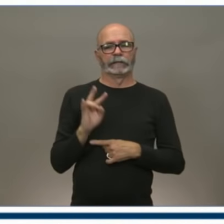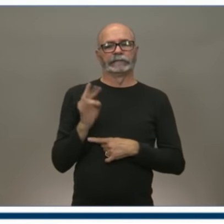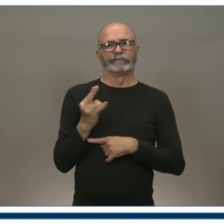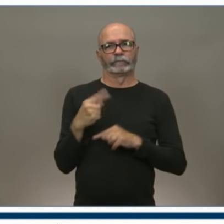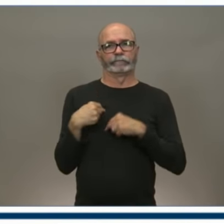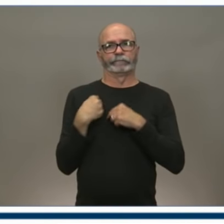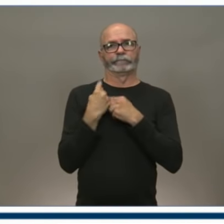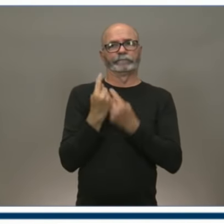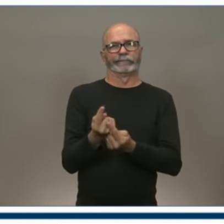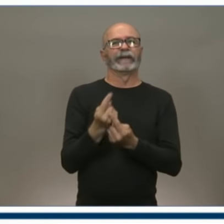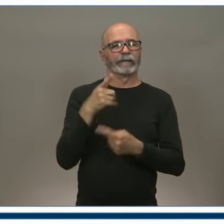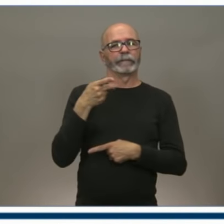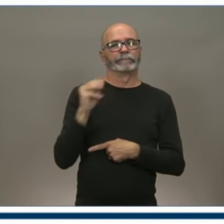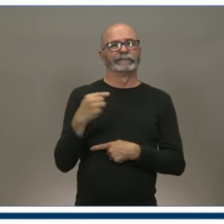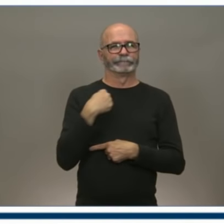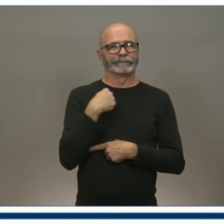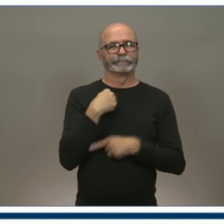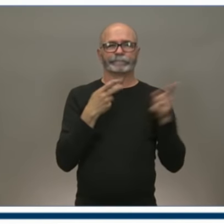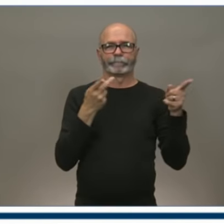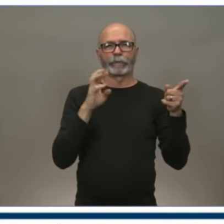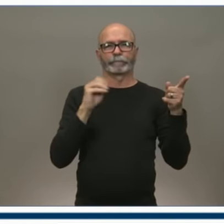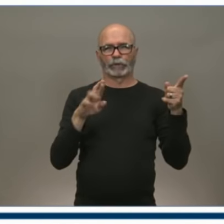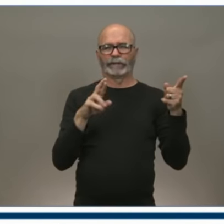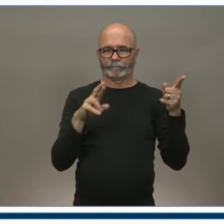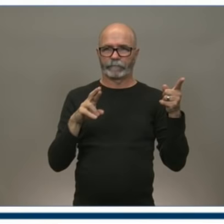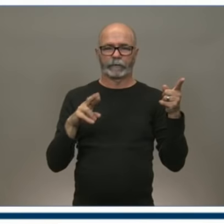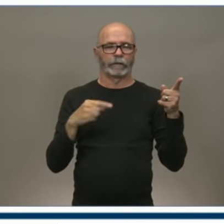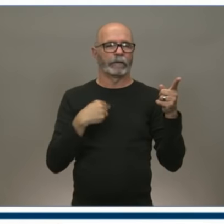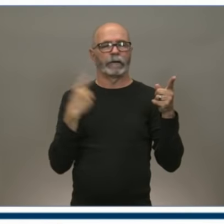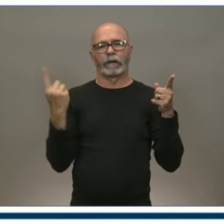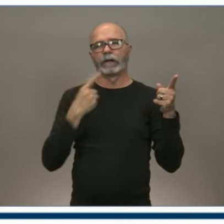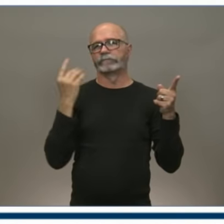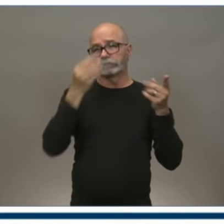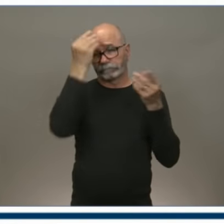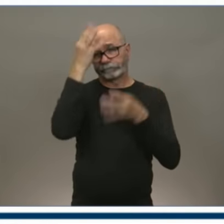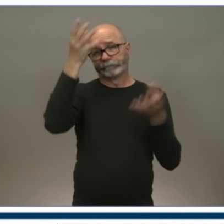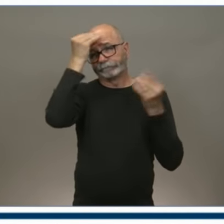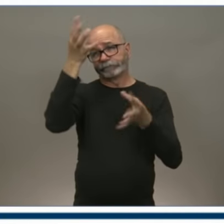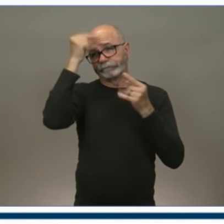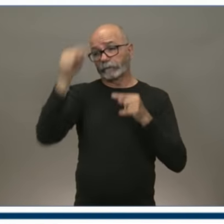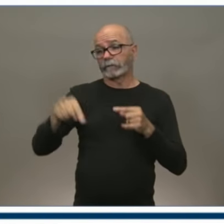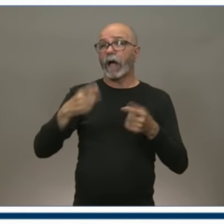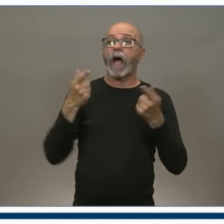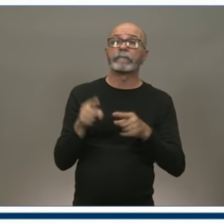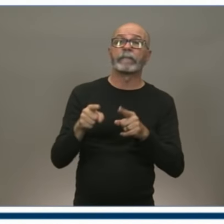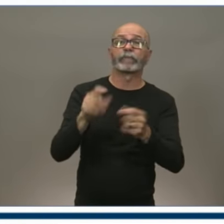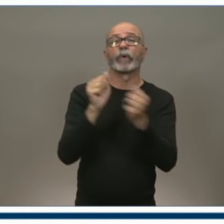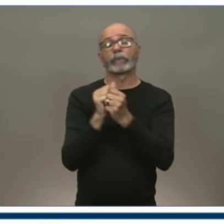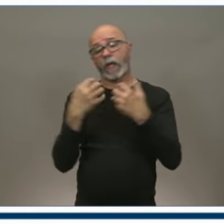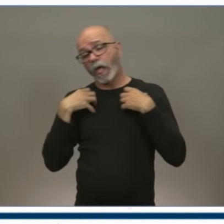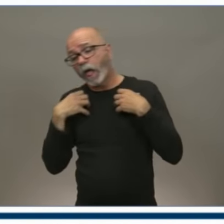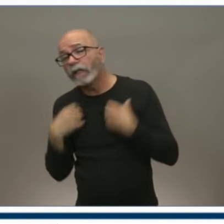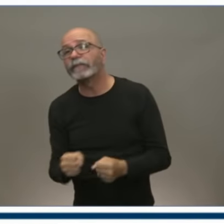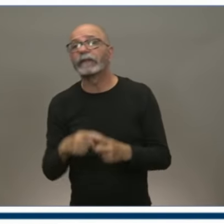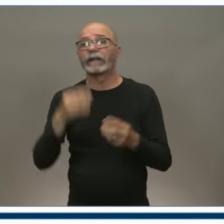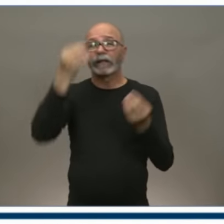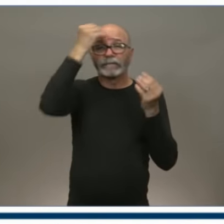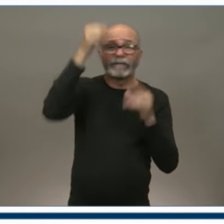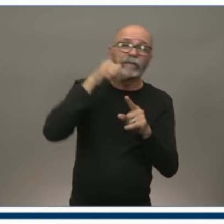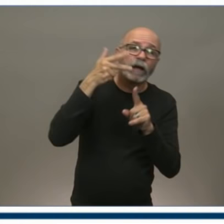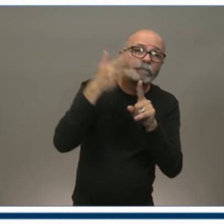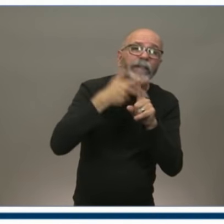of the record we had delivering fiscal health and stability back to this province. And every year we've delivered quarterly updates, and this year will be no